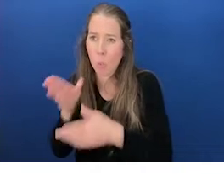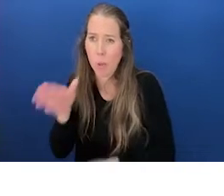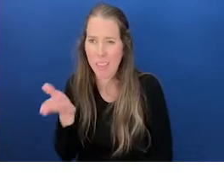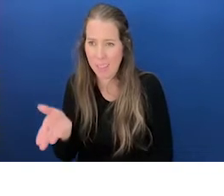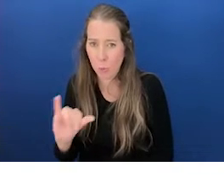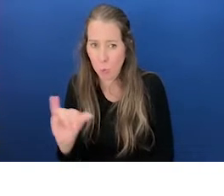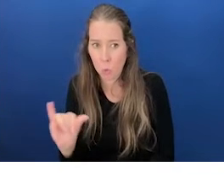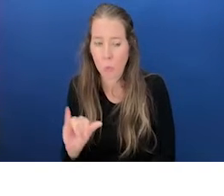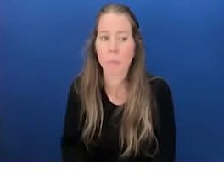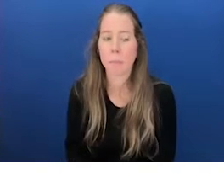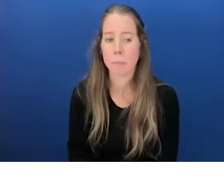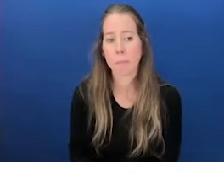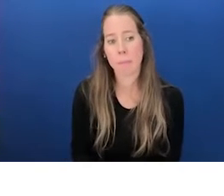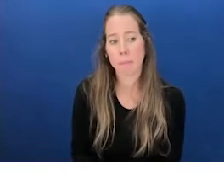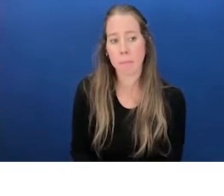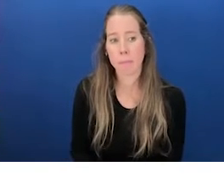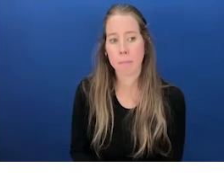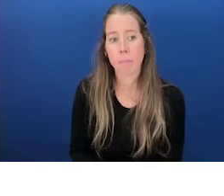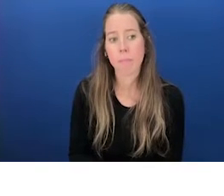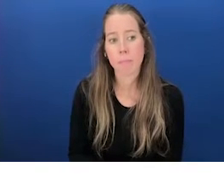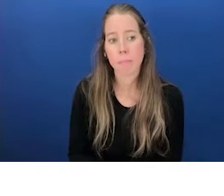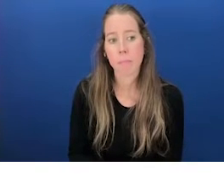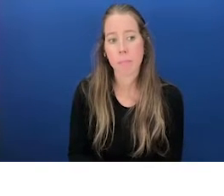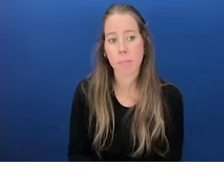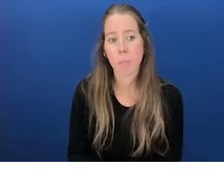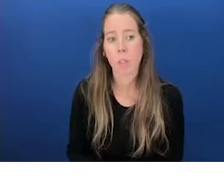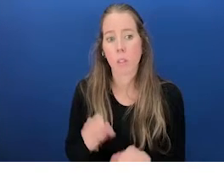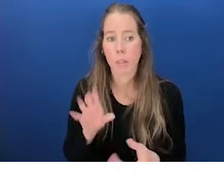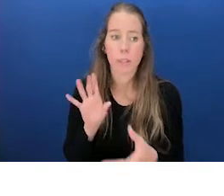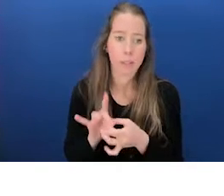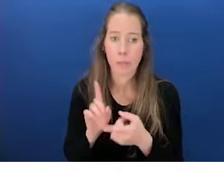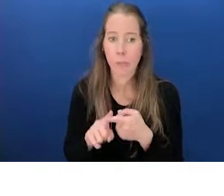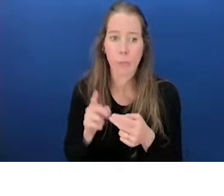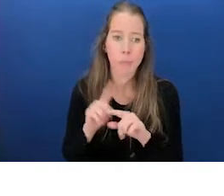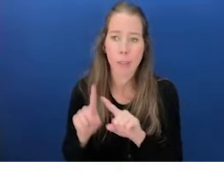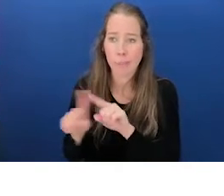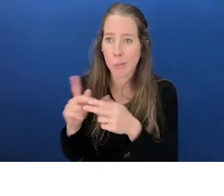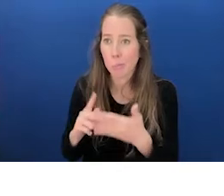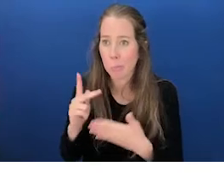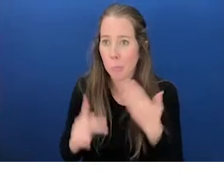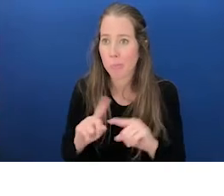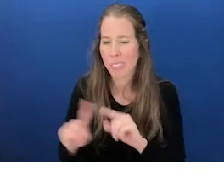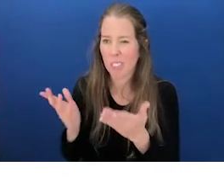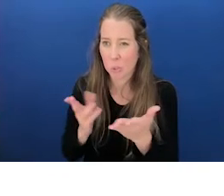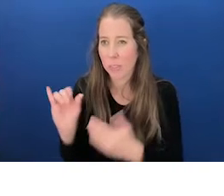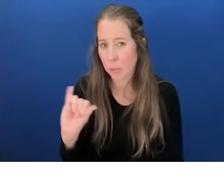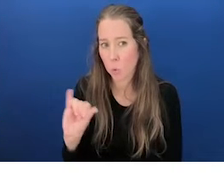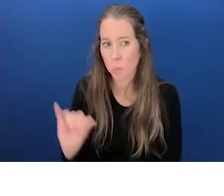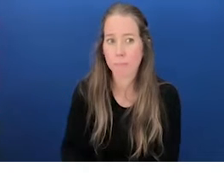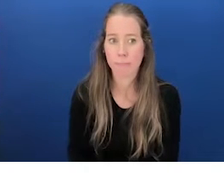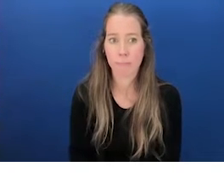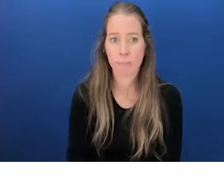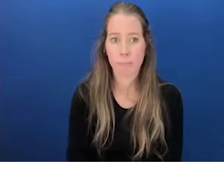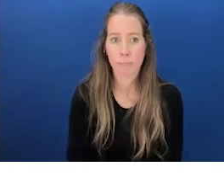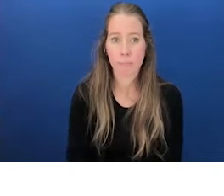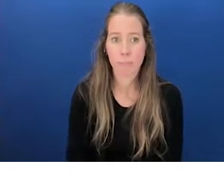class, and they can connect it to different programs and services as well.